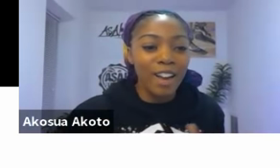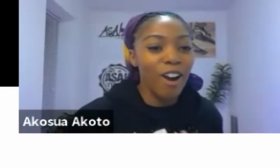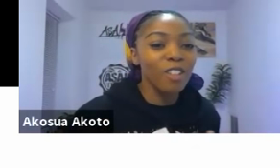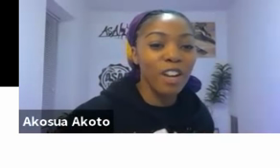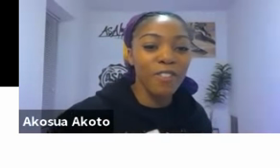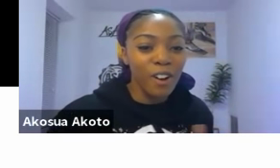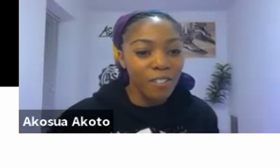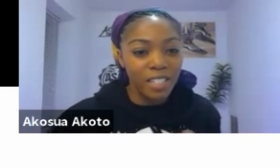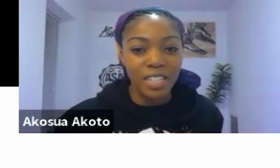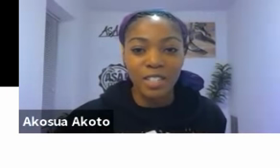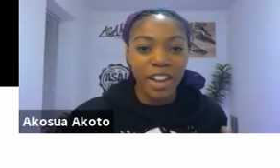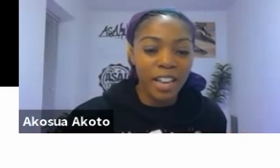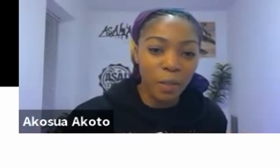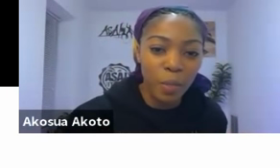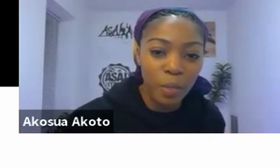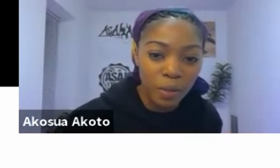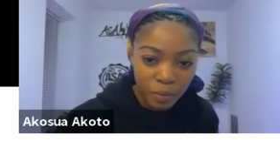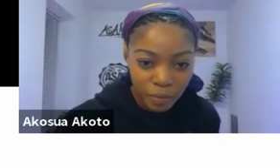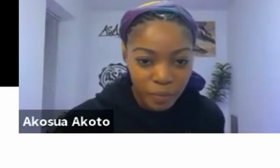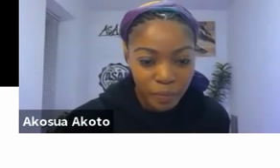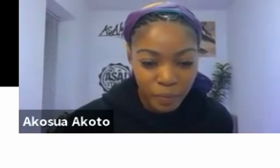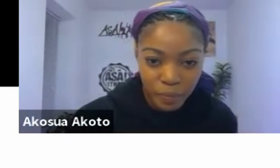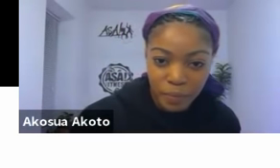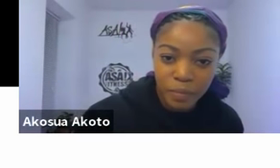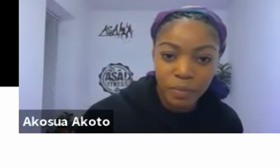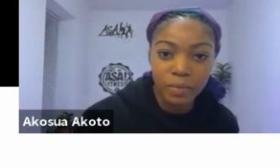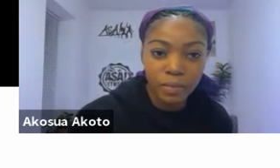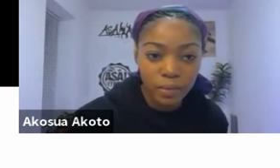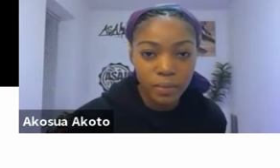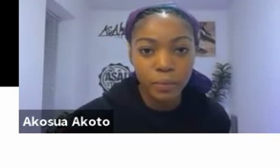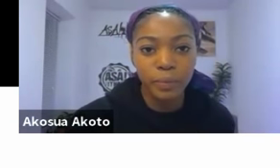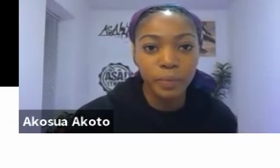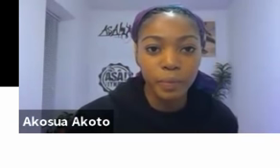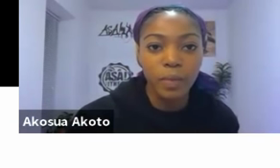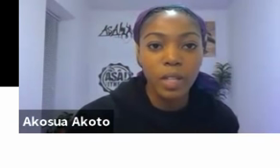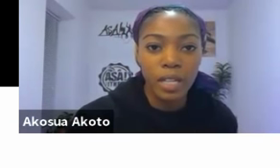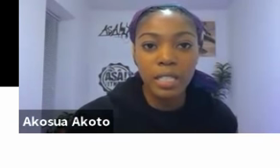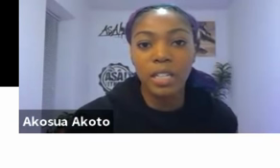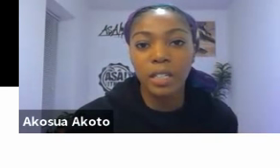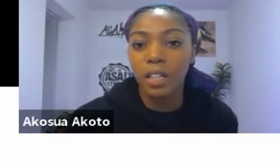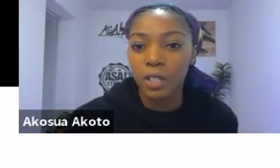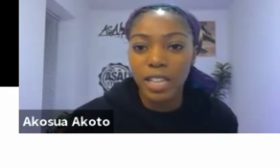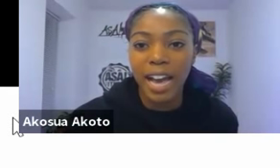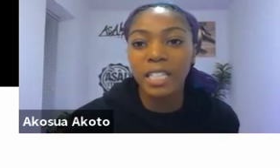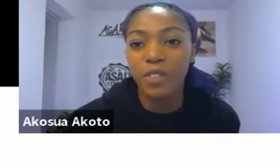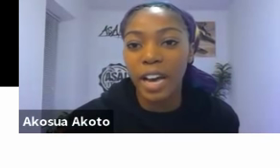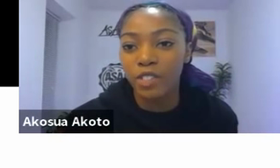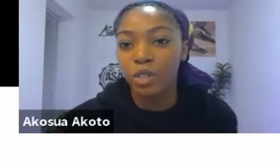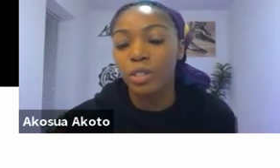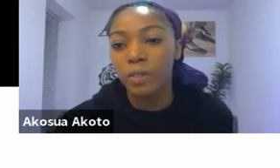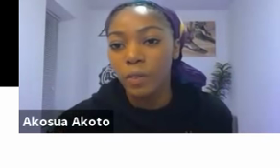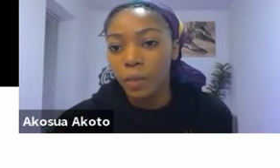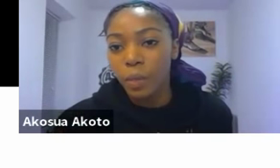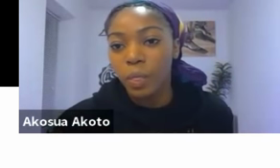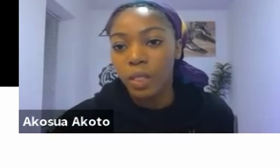and the hee haw, rock it off to this, right? Okay. Okay. Okay. Okay. Okay. Okay. Okay. Okay. have